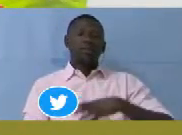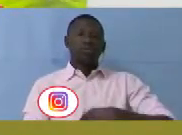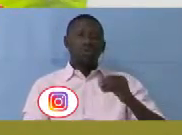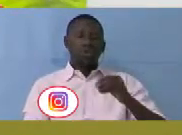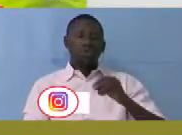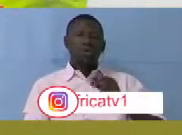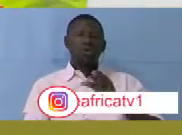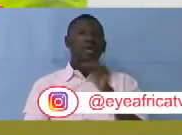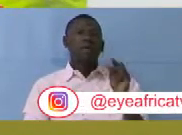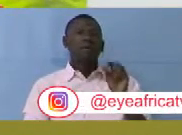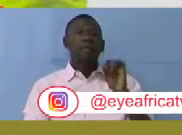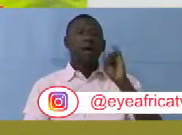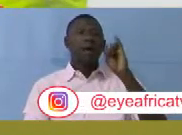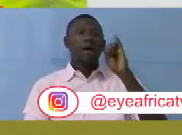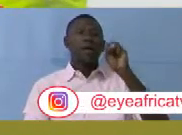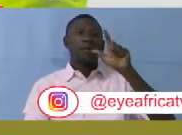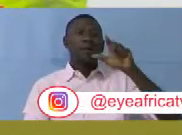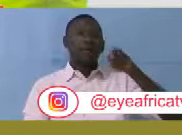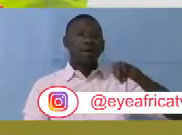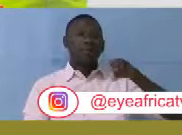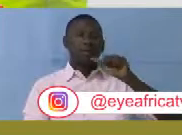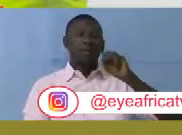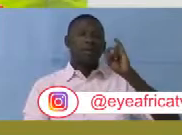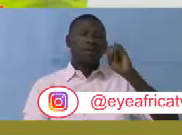He was driving a BMW at the